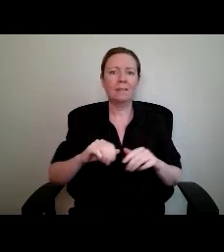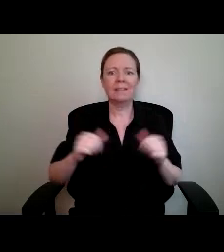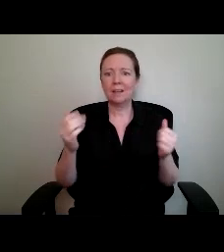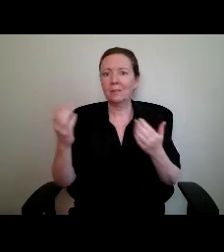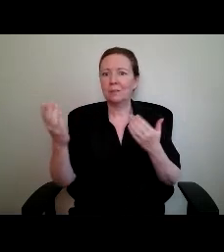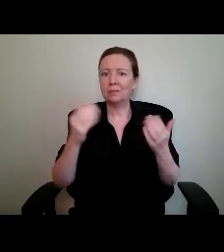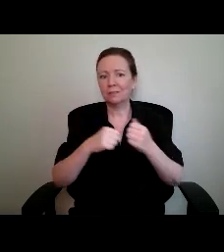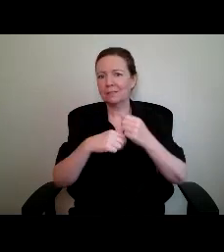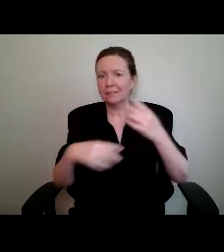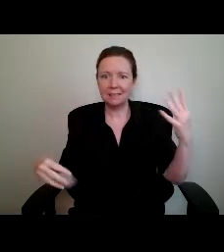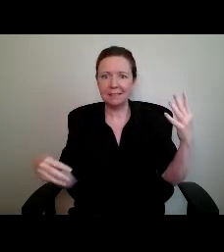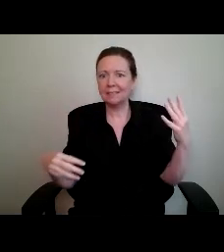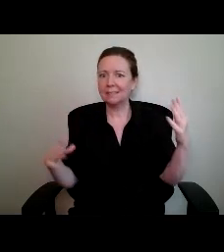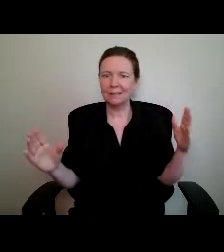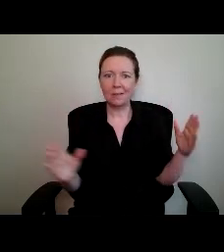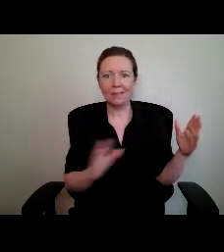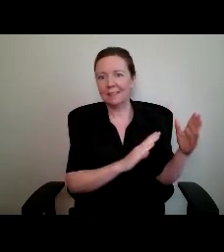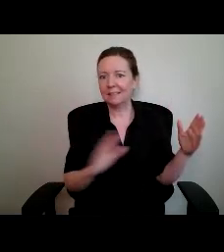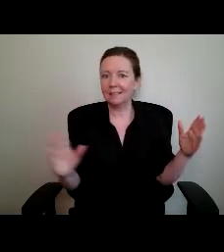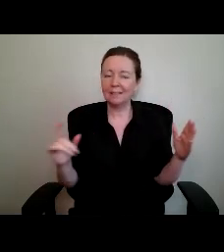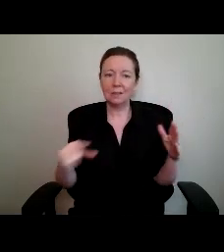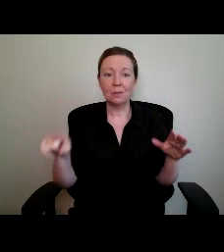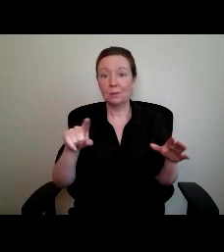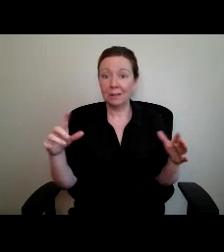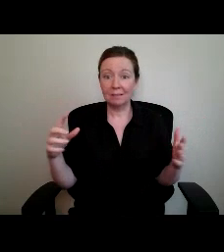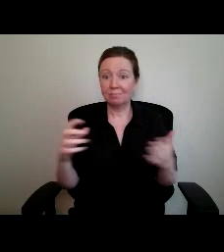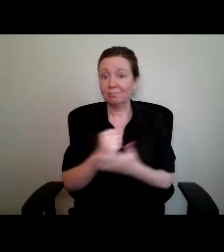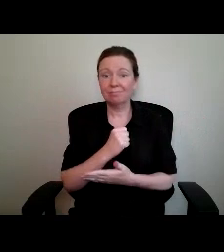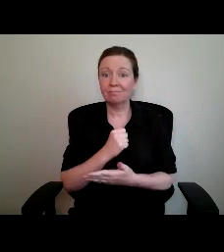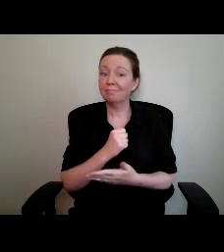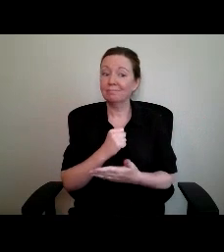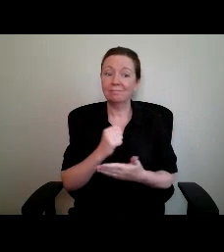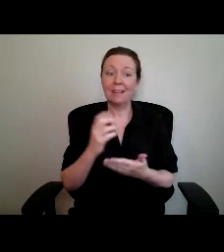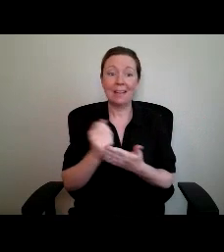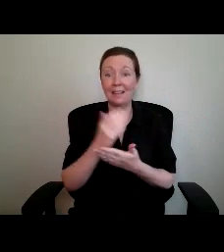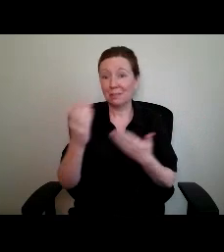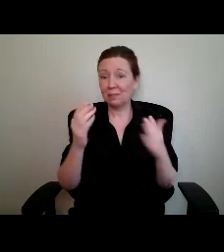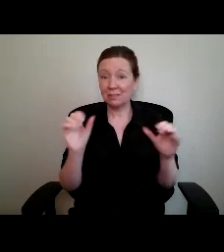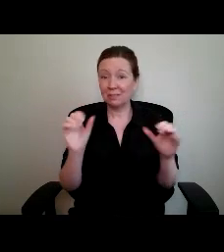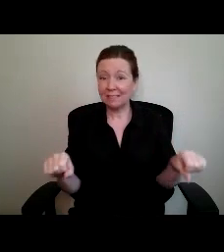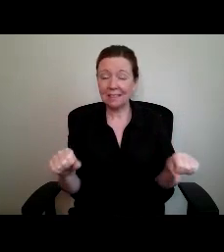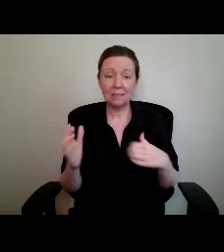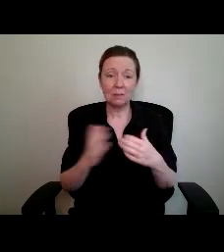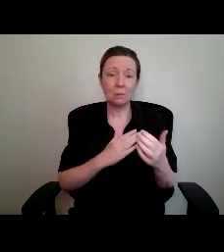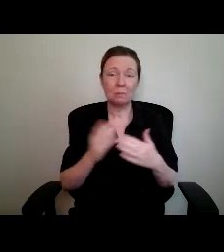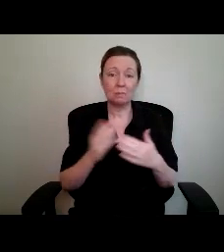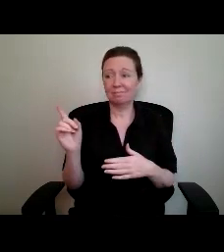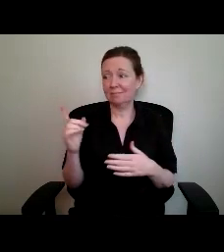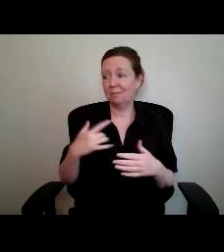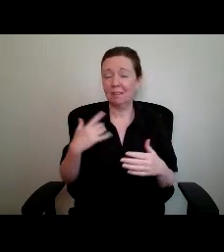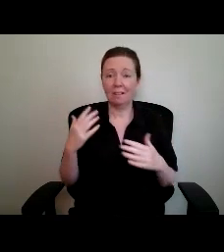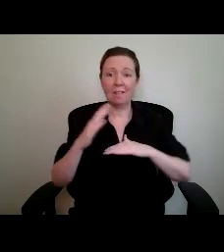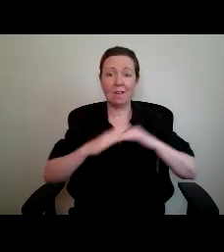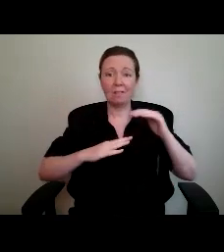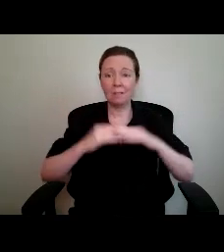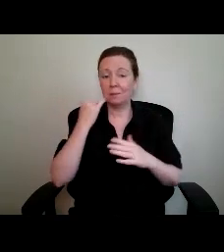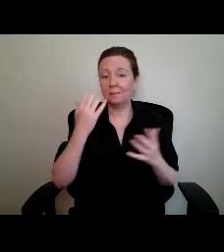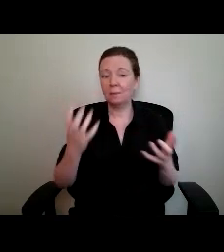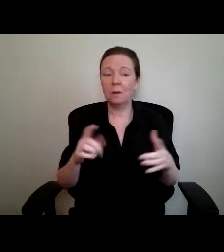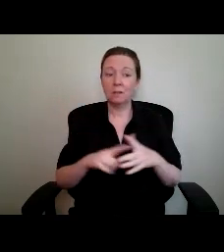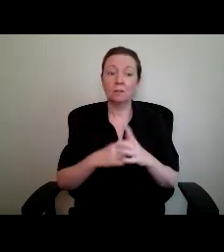services along this continuum, that you can hop on this continuum and get services, wherever you feel comfortable. So if you want to start in a